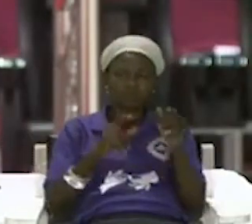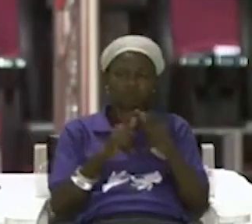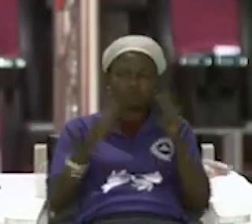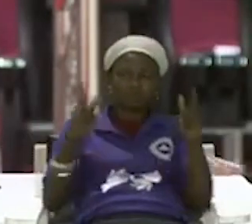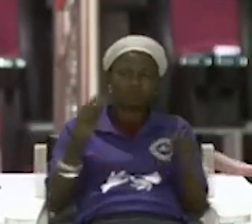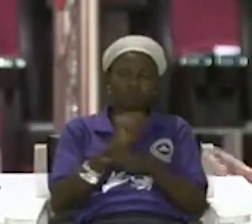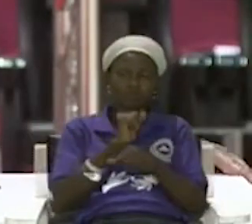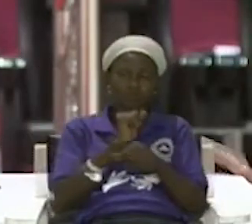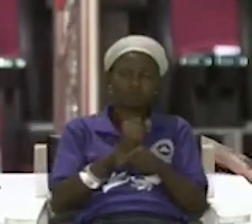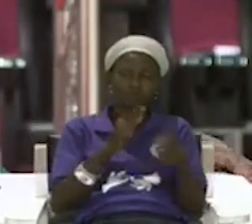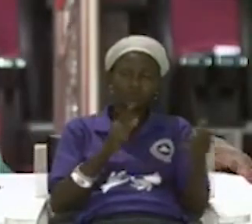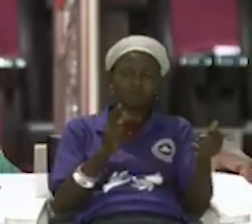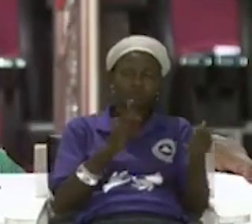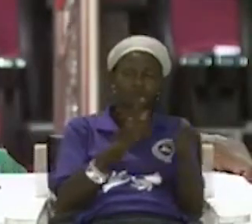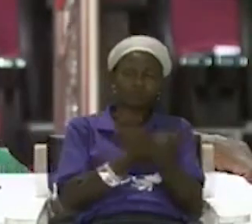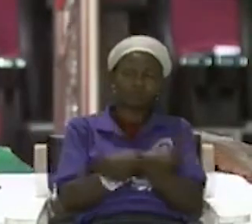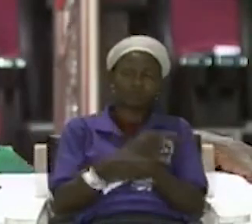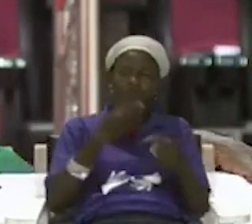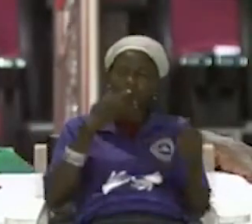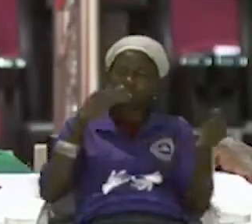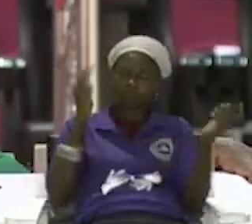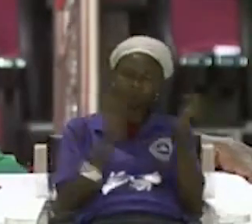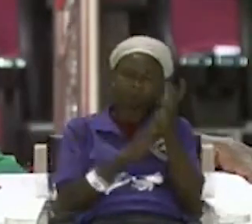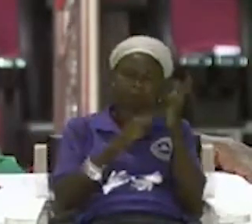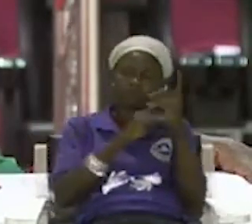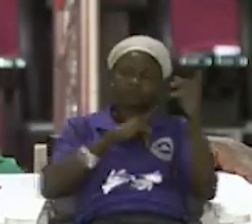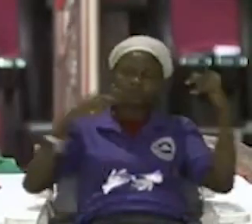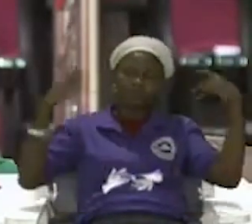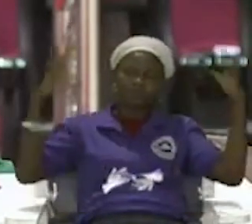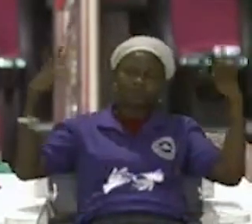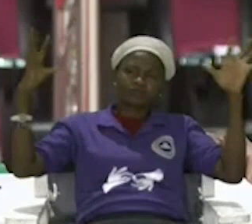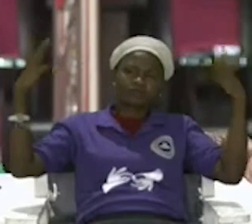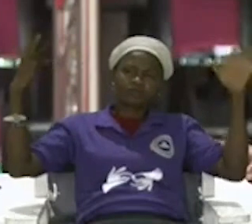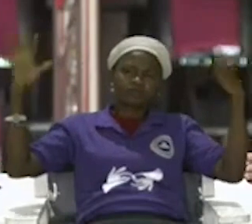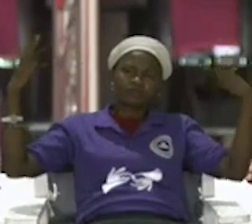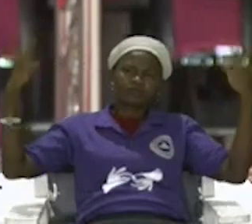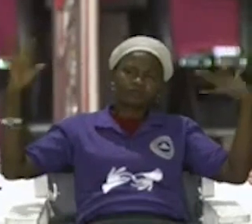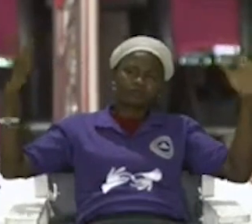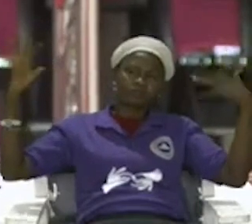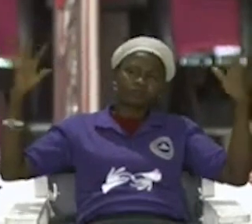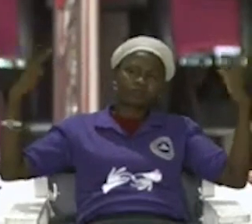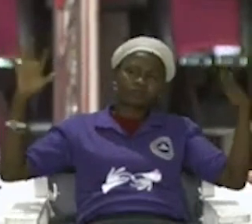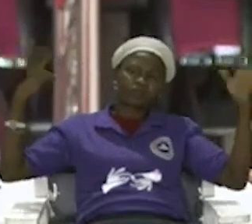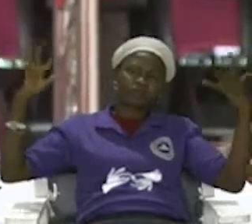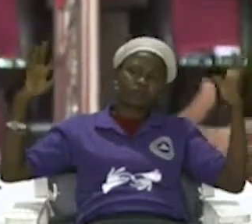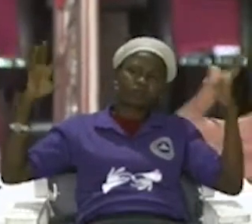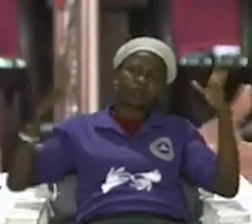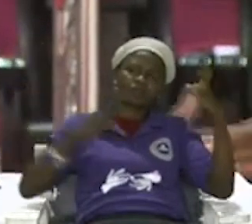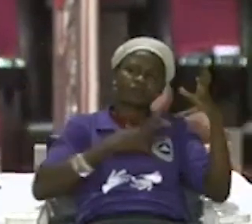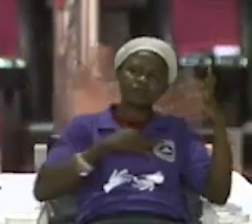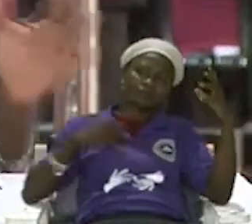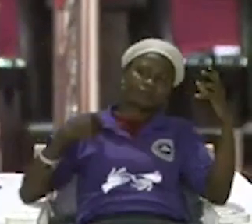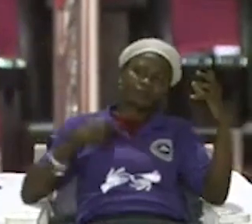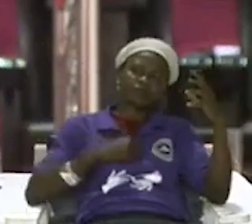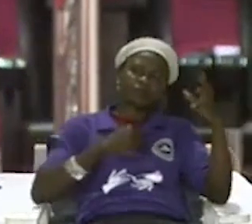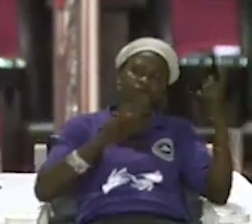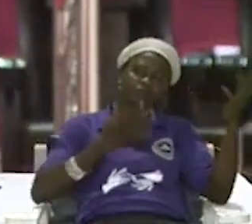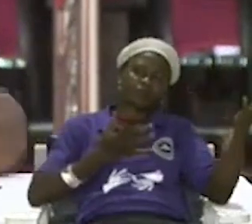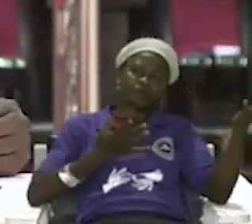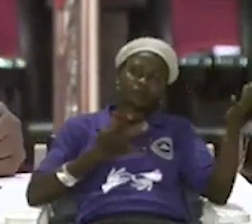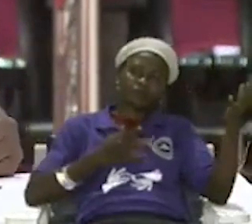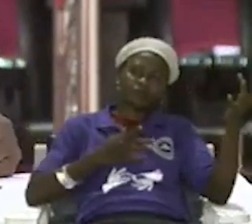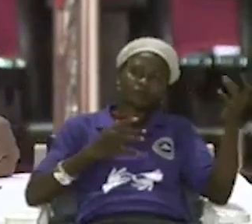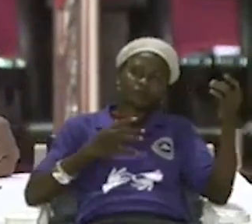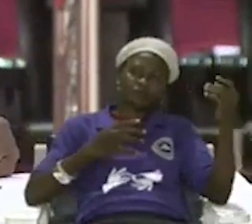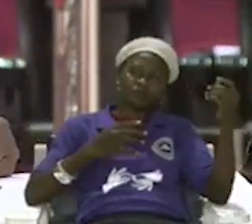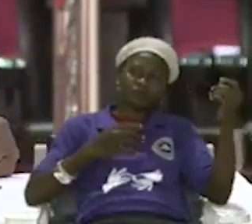tonight. And let's give the Lord a big round of applause for them. And we wait